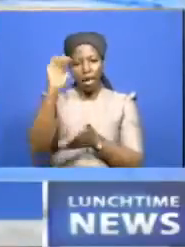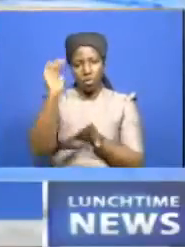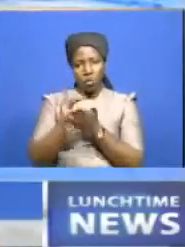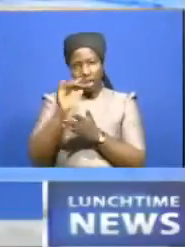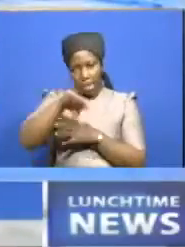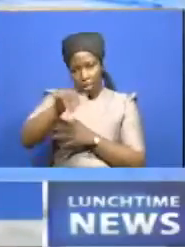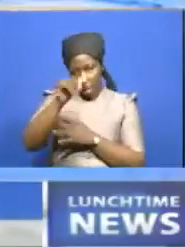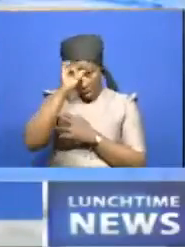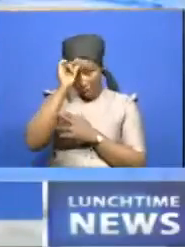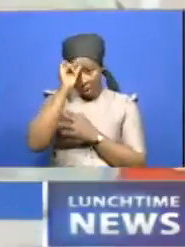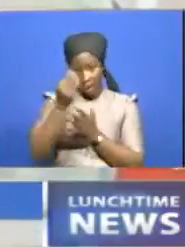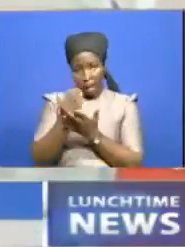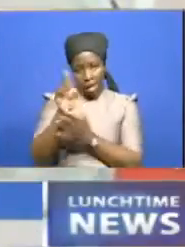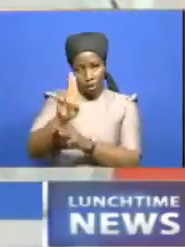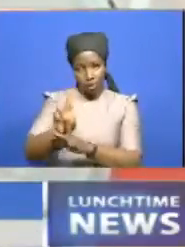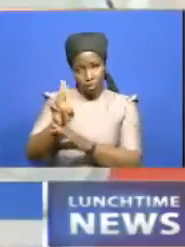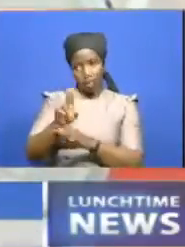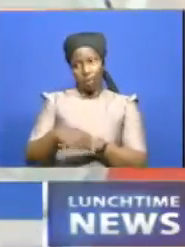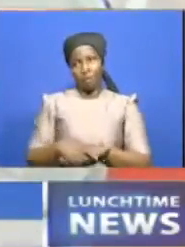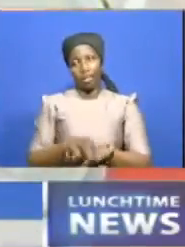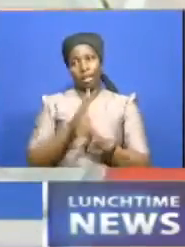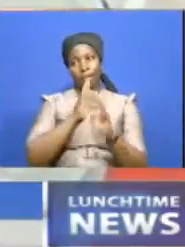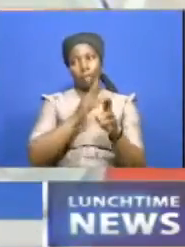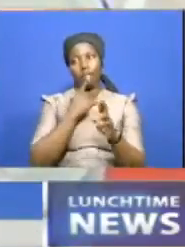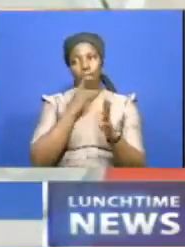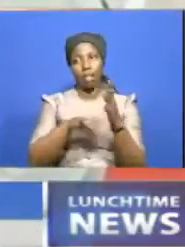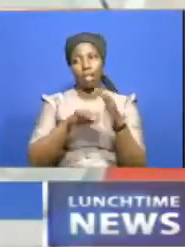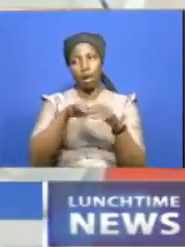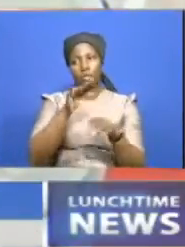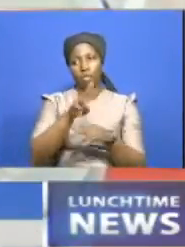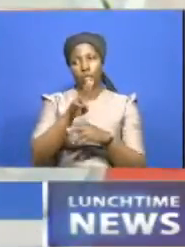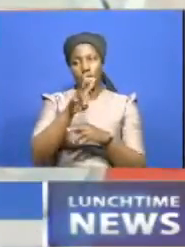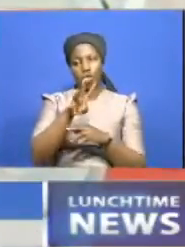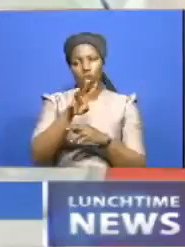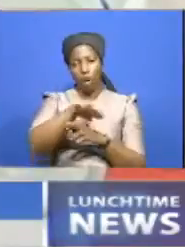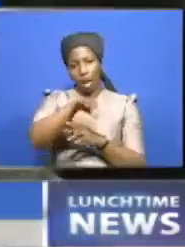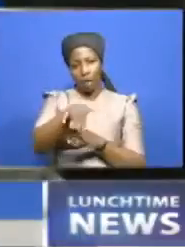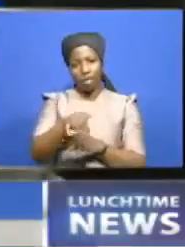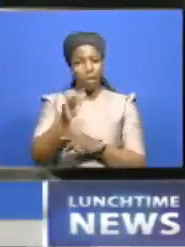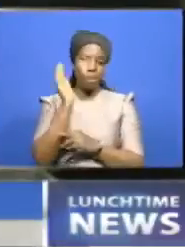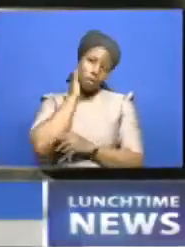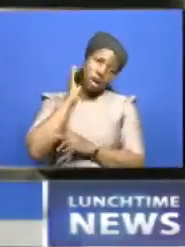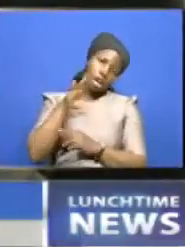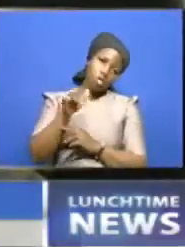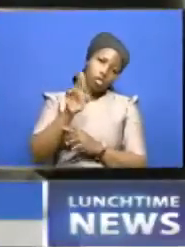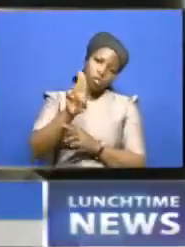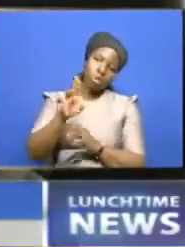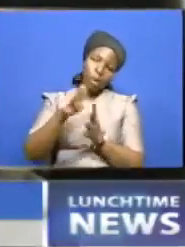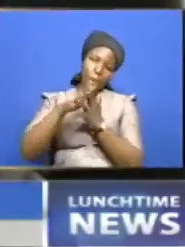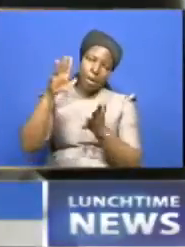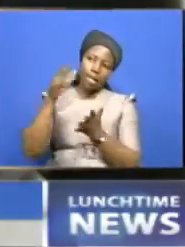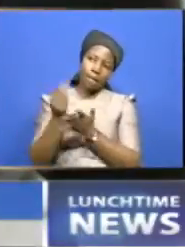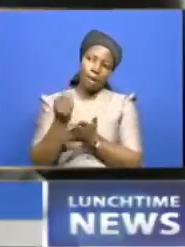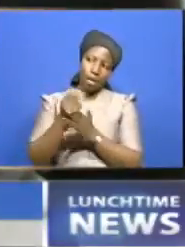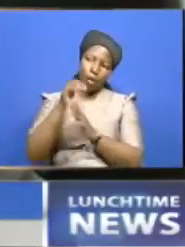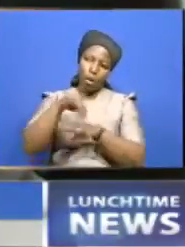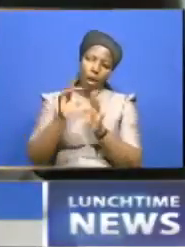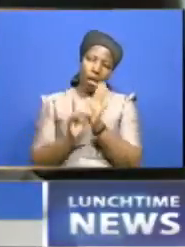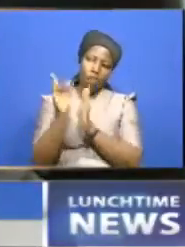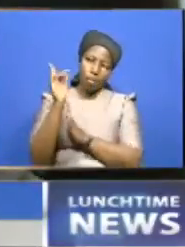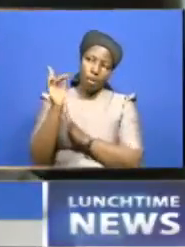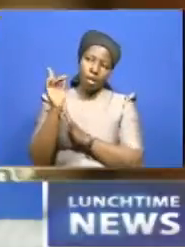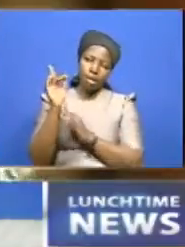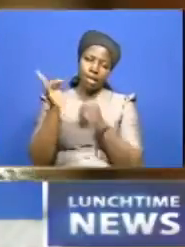expenditure considerably. The report says out of 24 counties studied, Murang'a County spent the biggest chunk of revenue on development